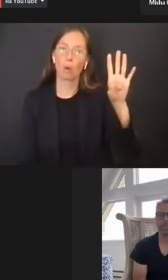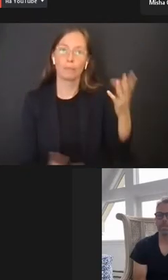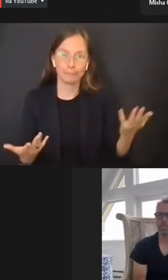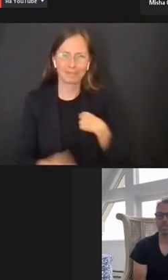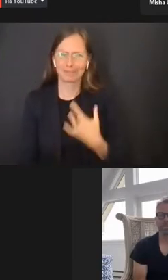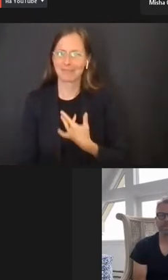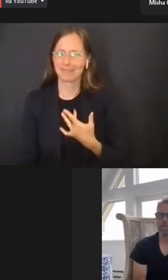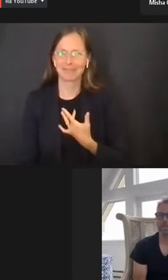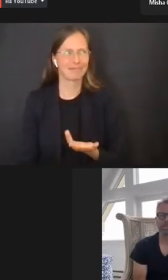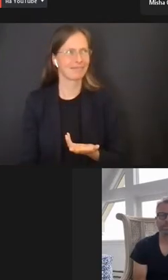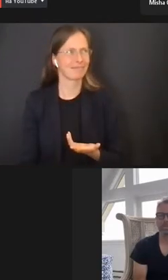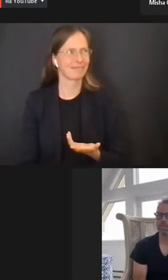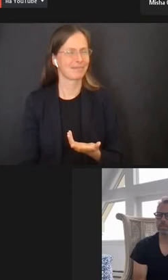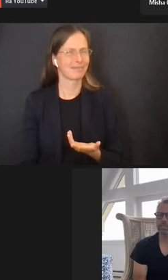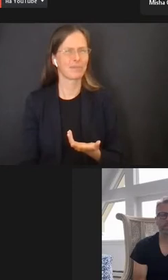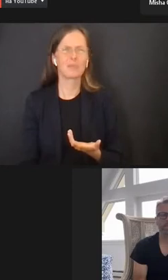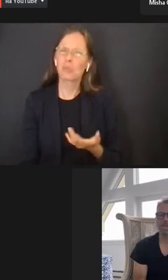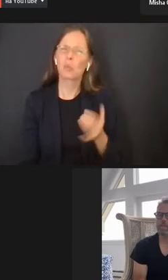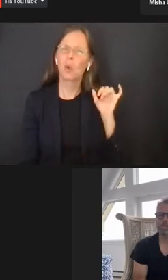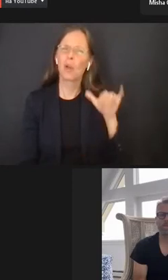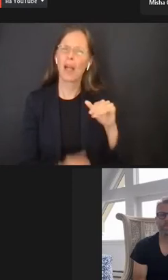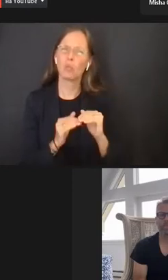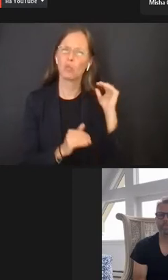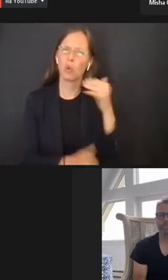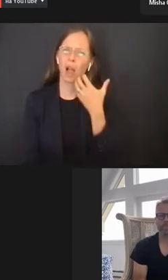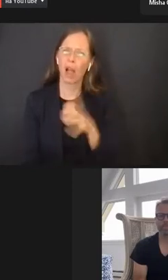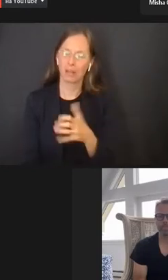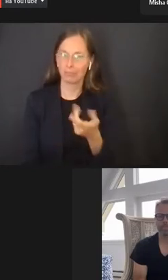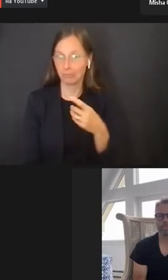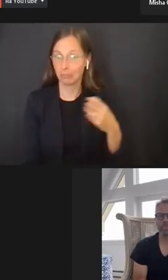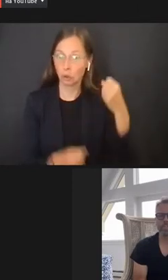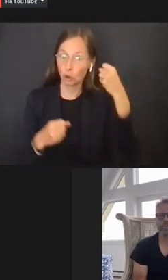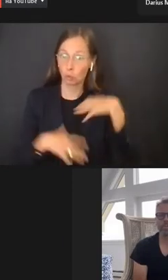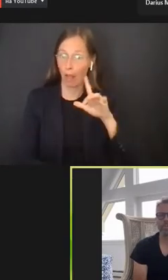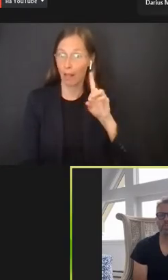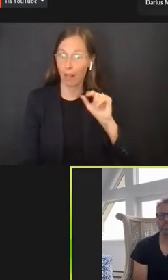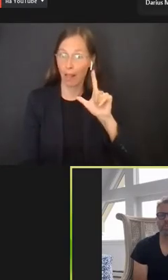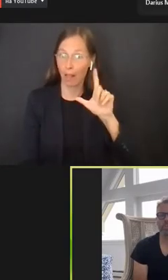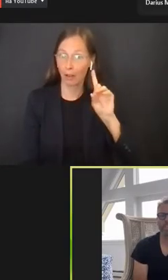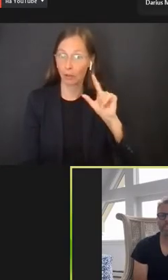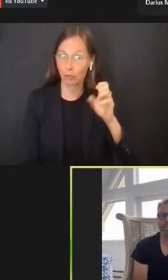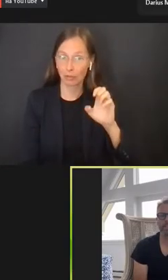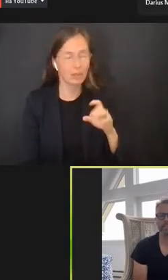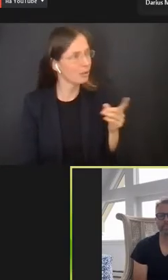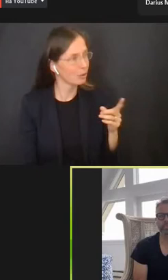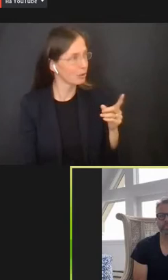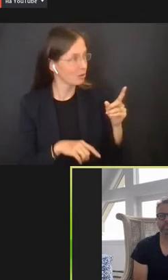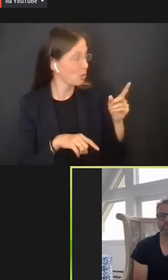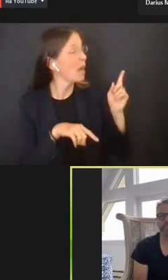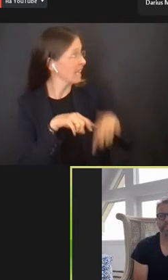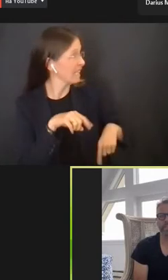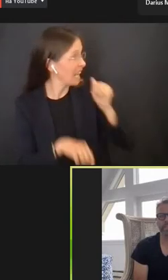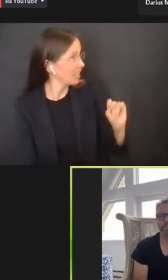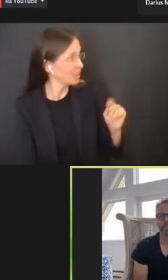like that's too hot for me, speaking of sweat lodge. So you can't take it.